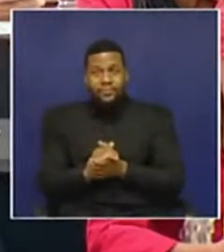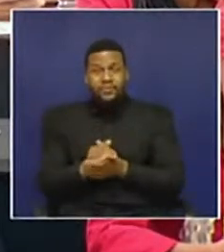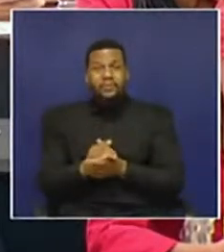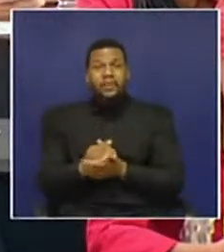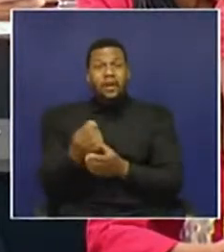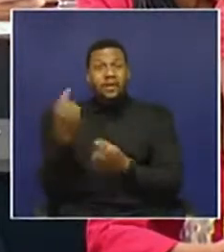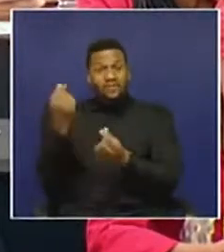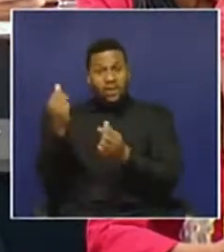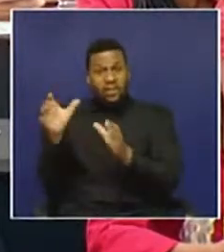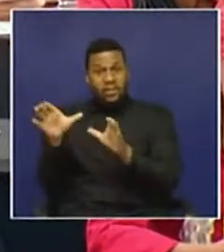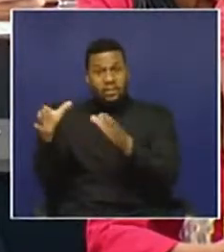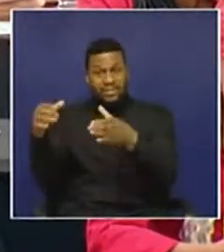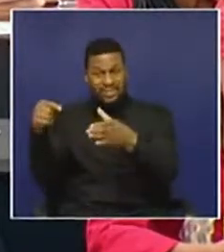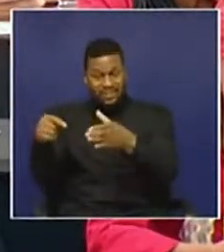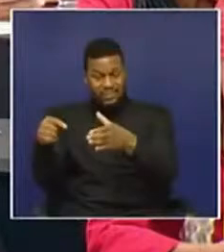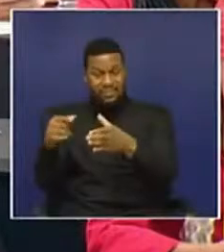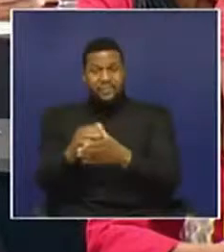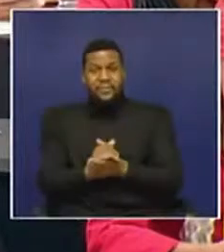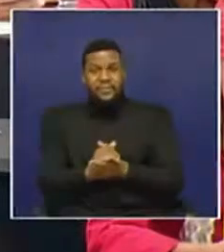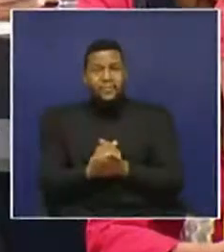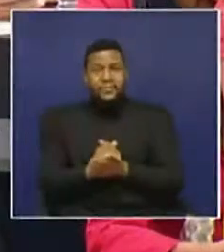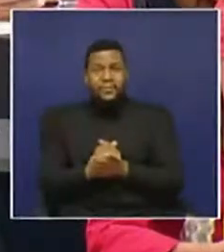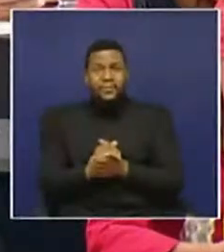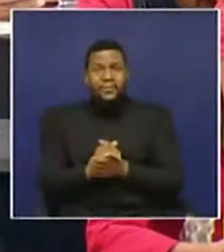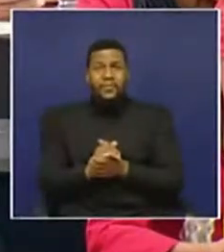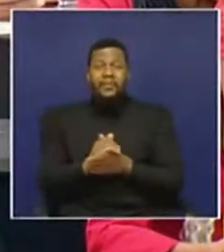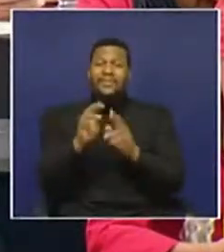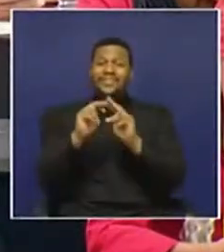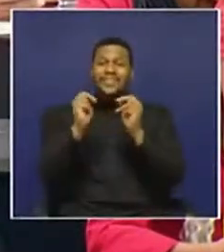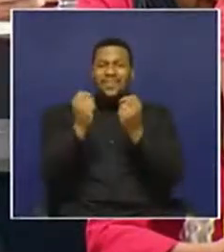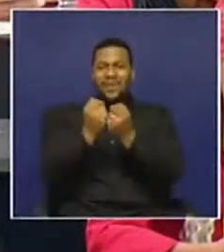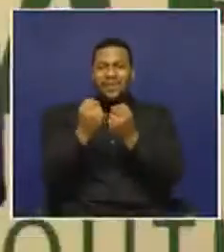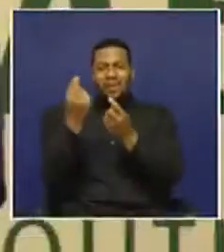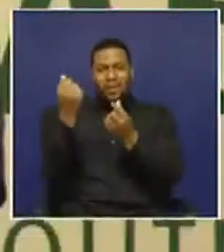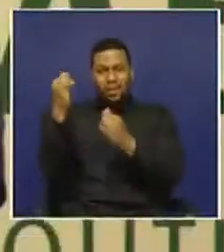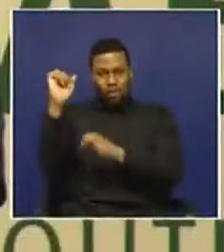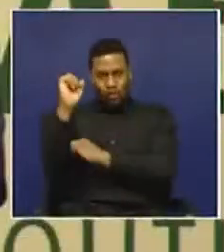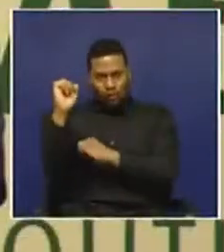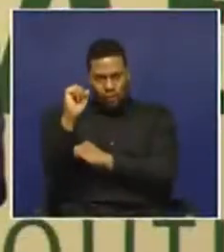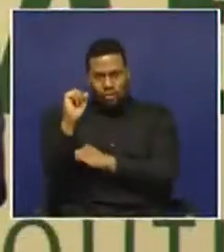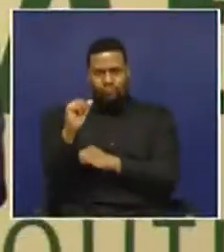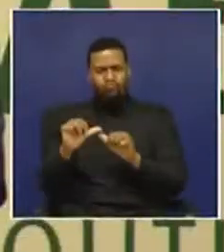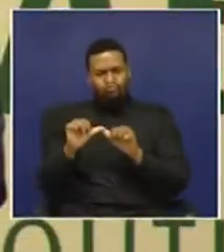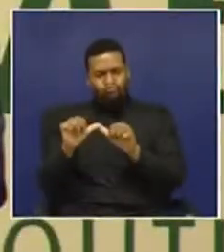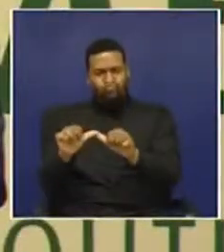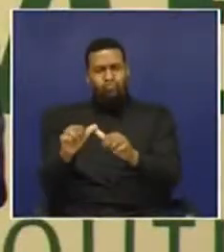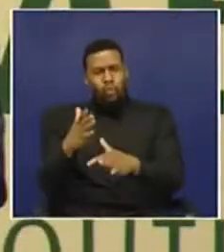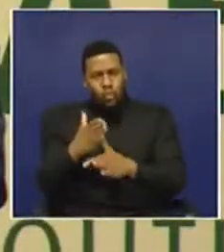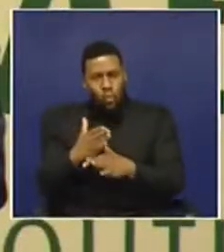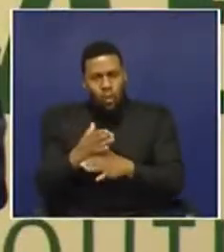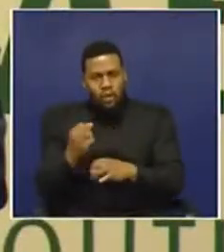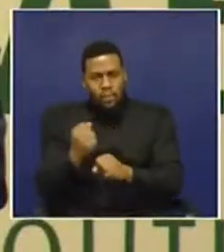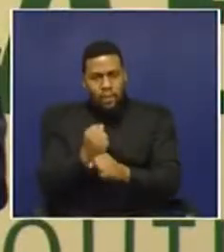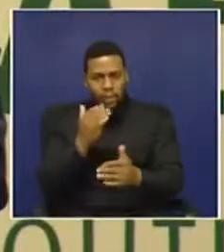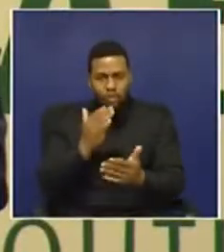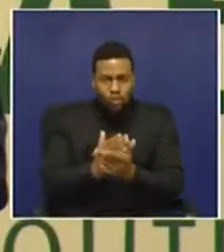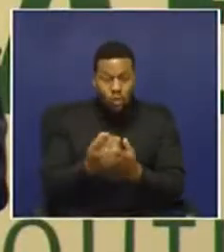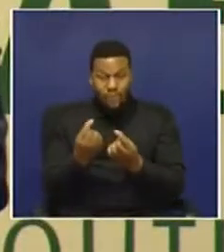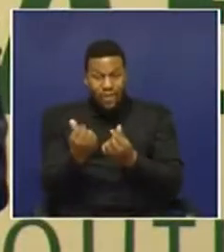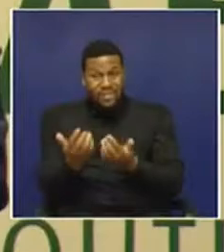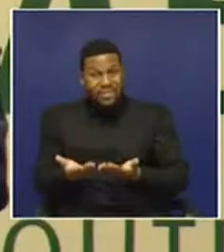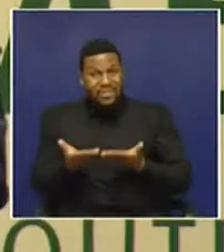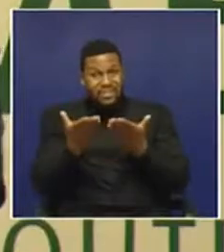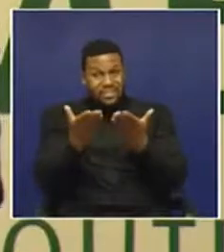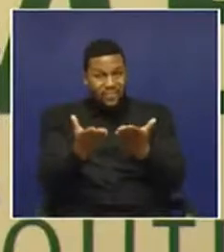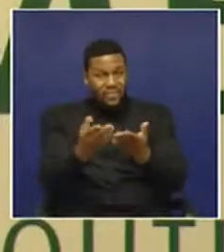sector, Madam Speaker, National Treasury continues to work on ensuring that financial services customers